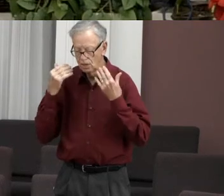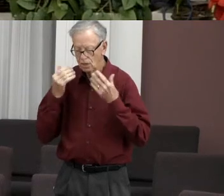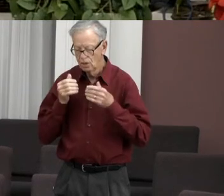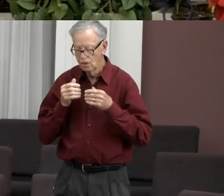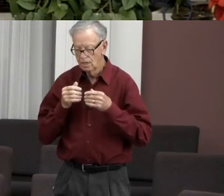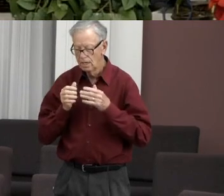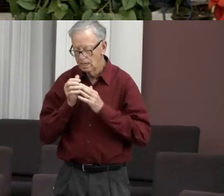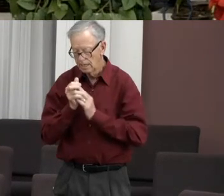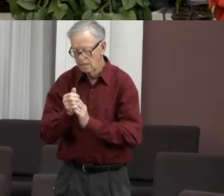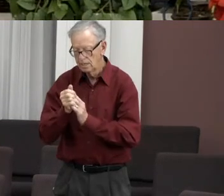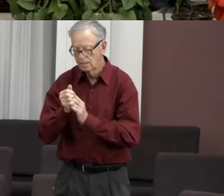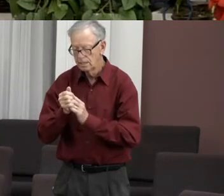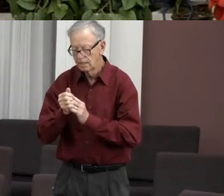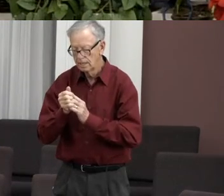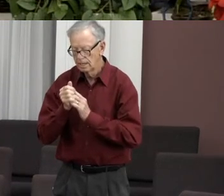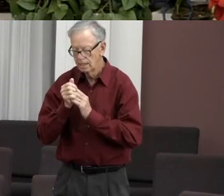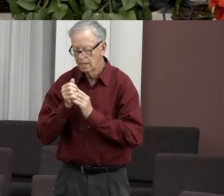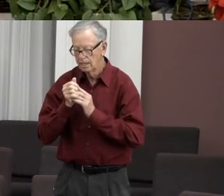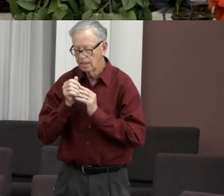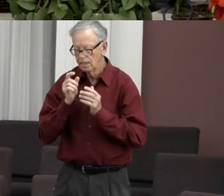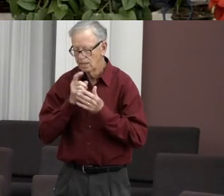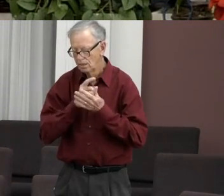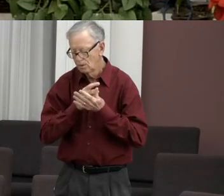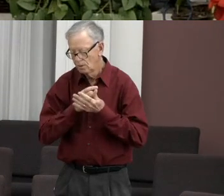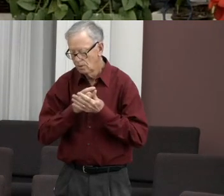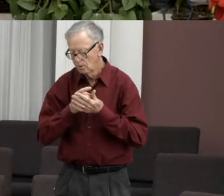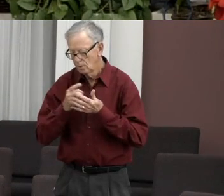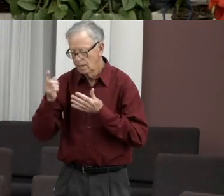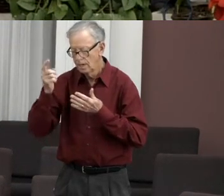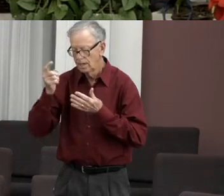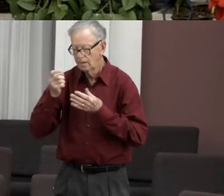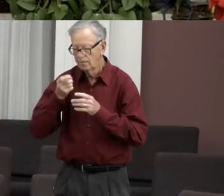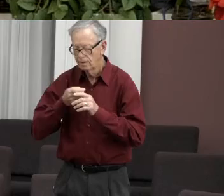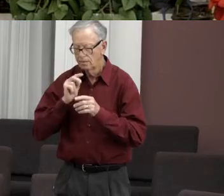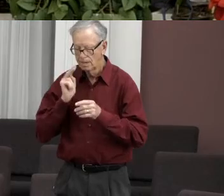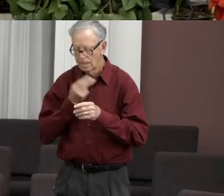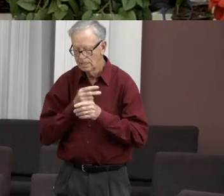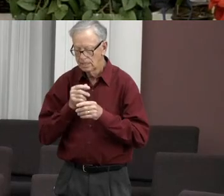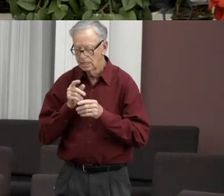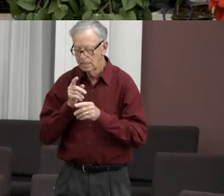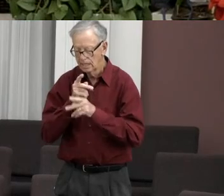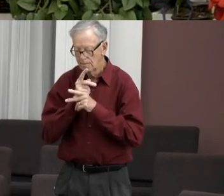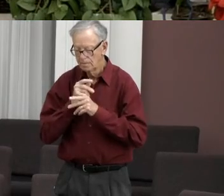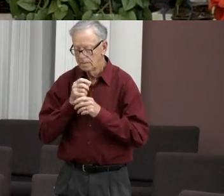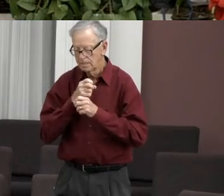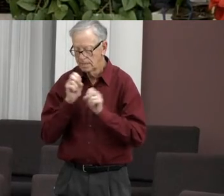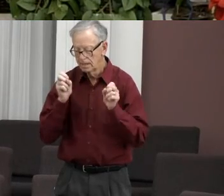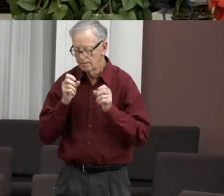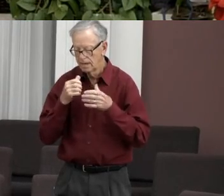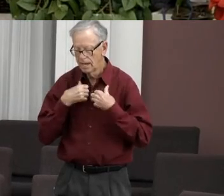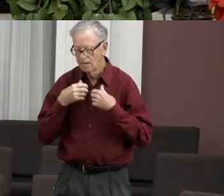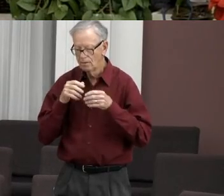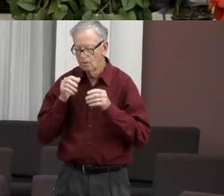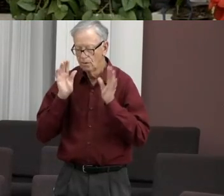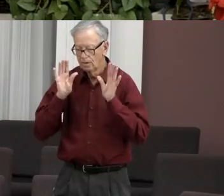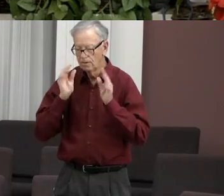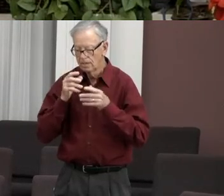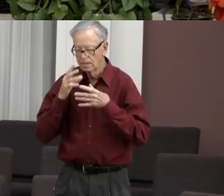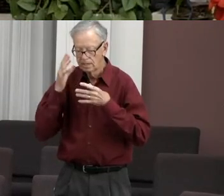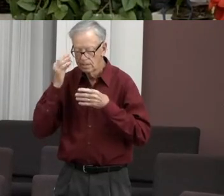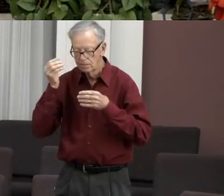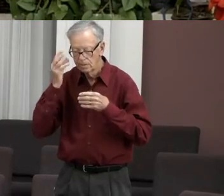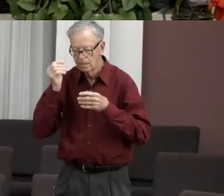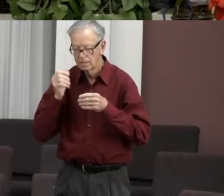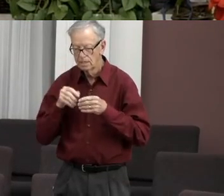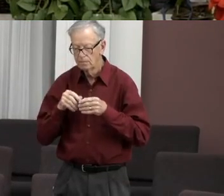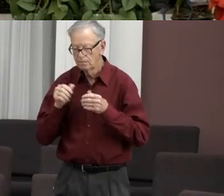and leaders as they spend this week away from us. Keep them safe. Might they have a wonderful spiritual time.